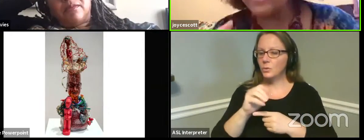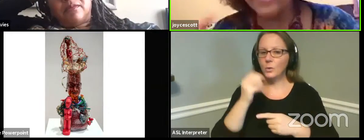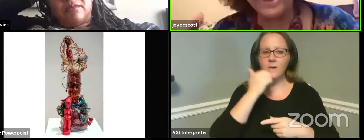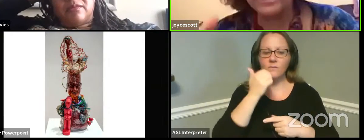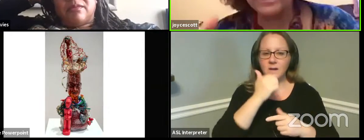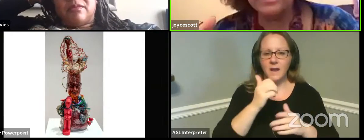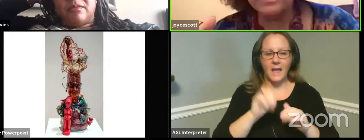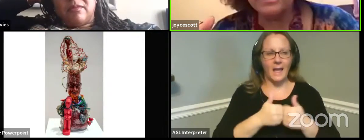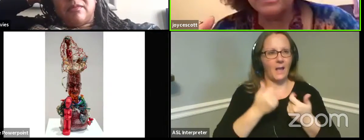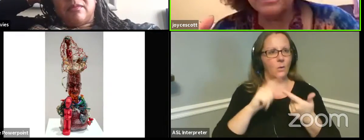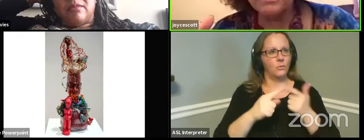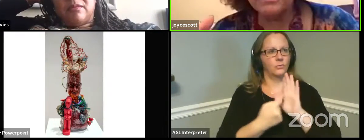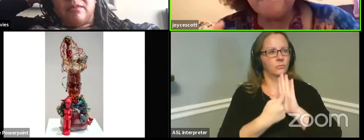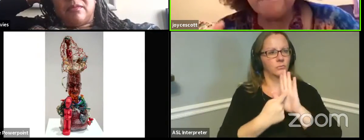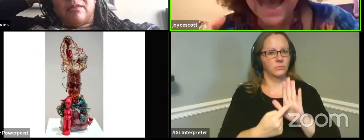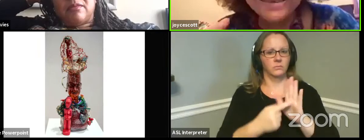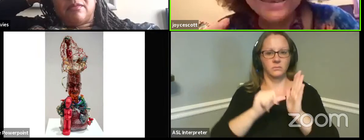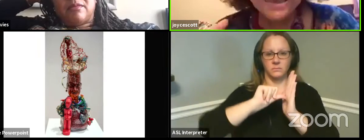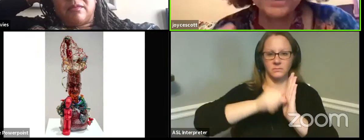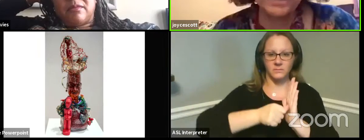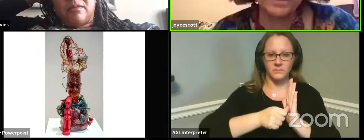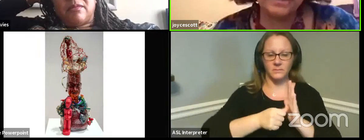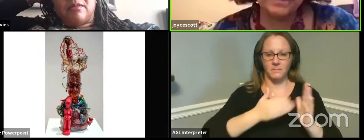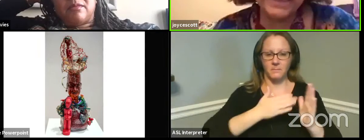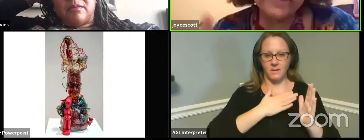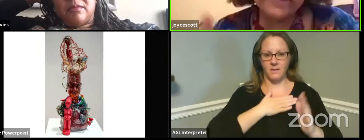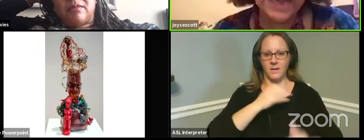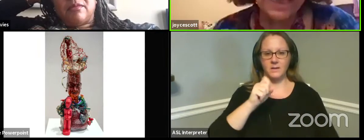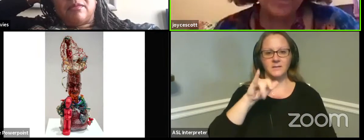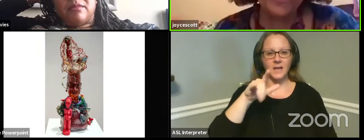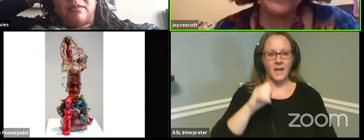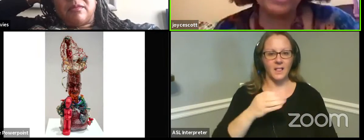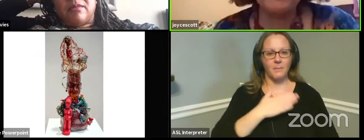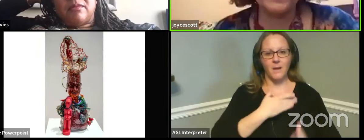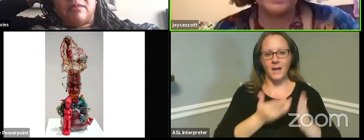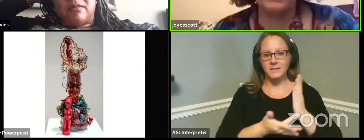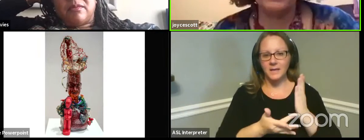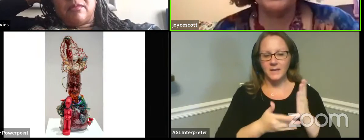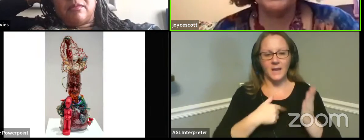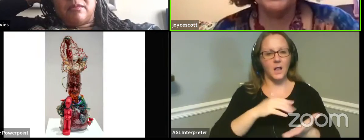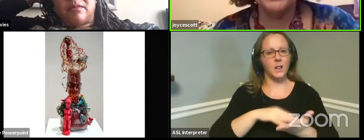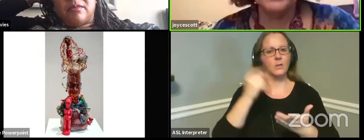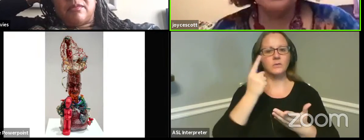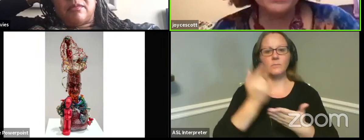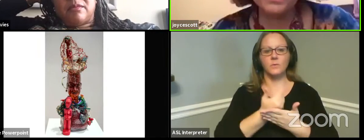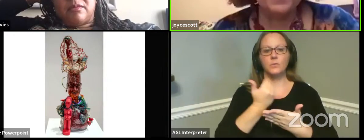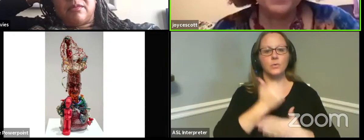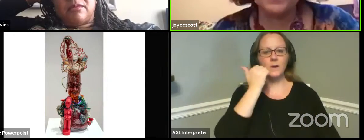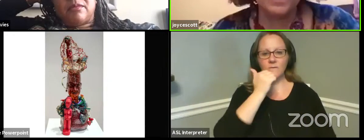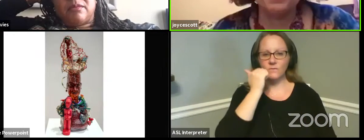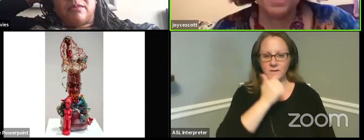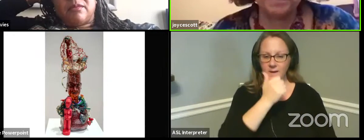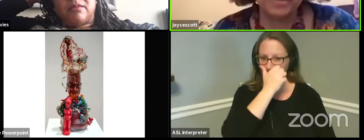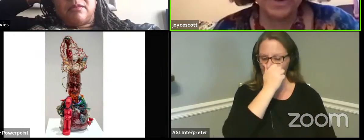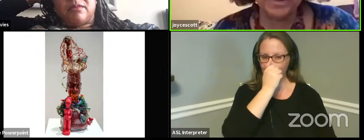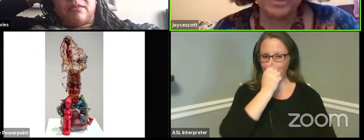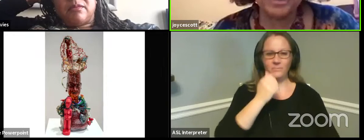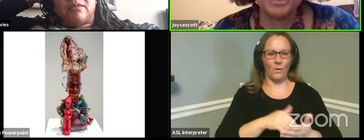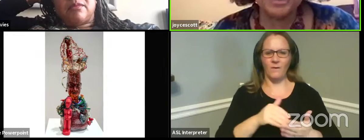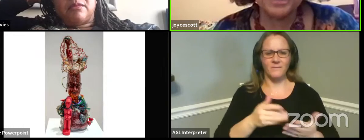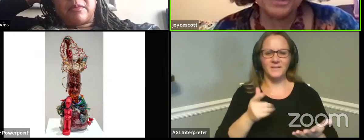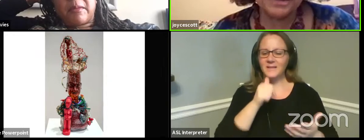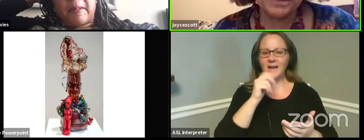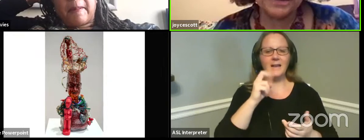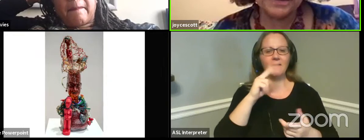how to reiterate my technique. Each day I learn something. Many times it's not about